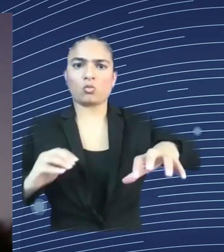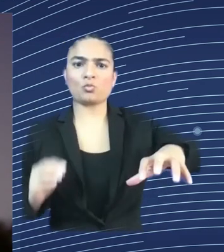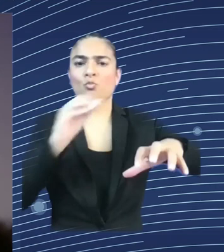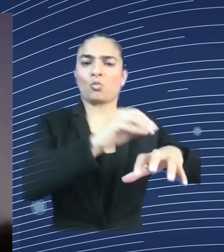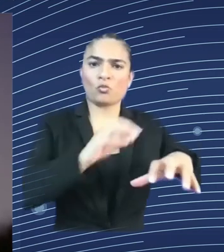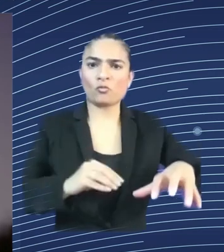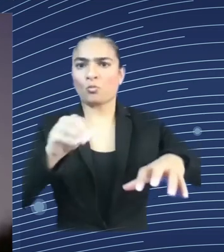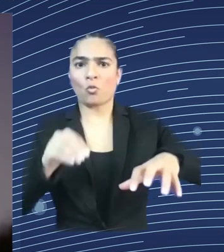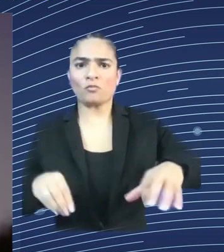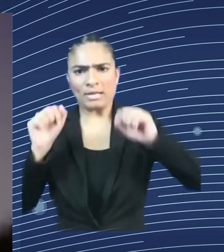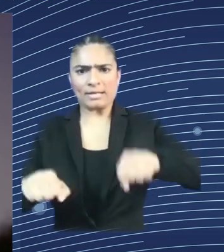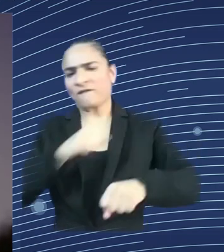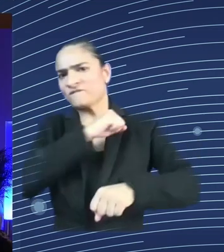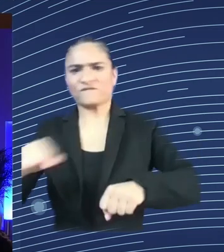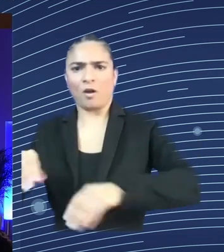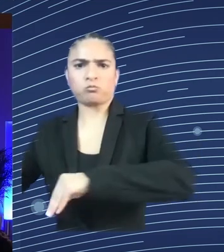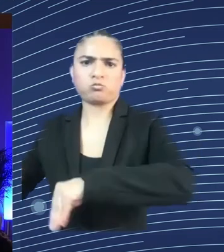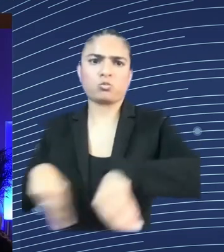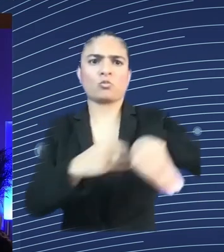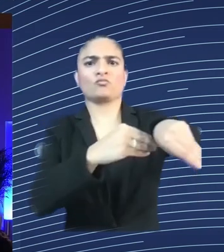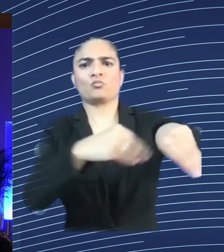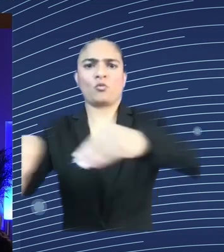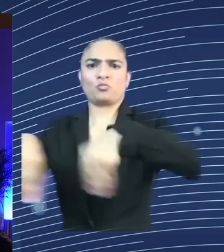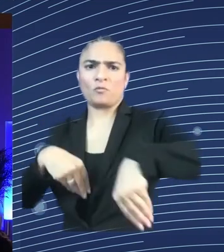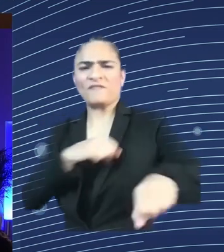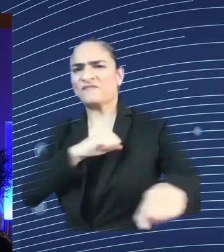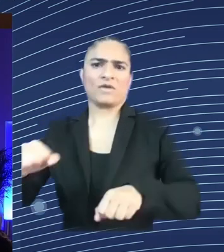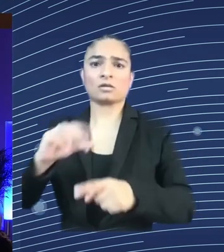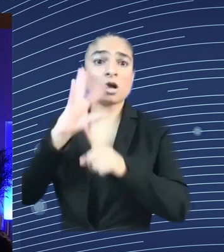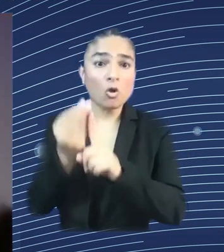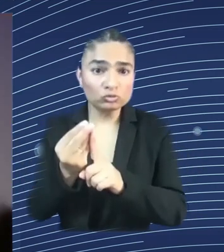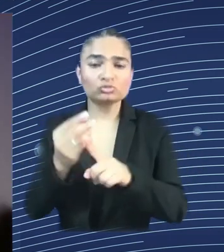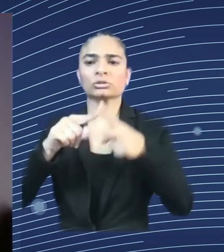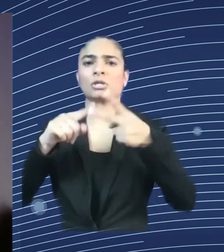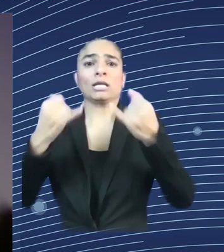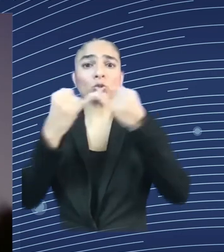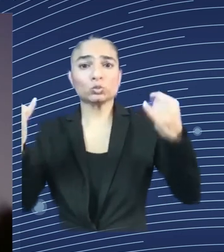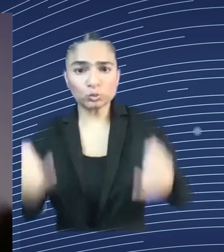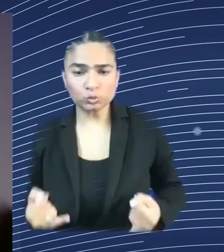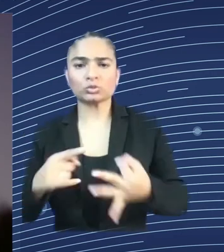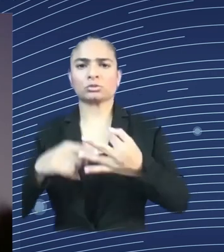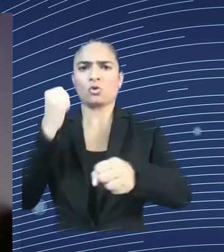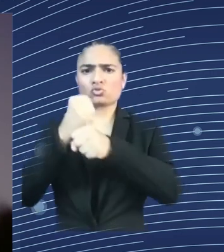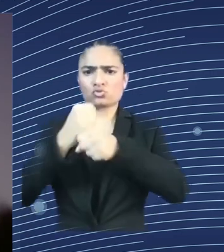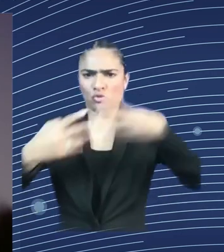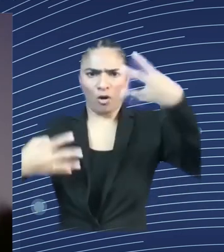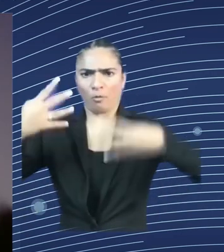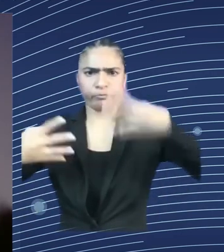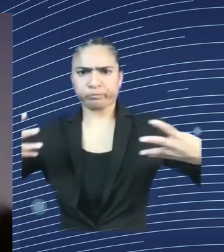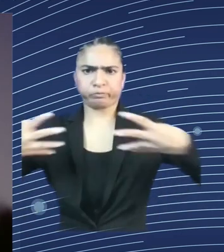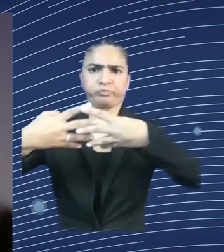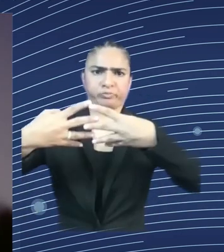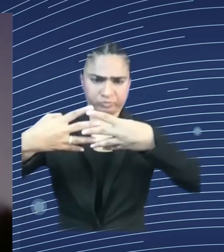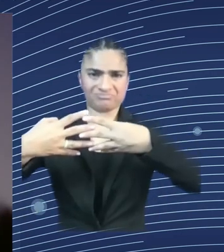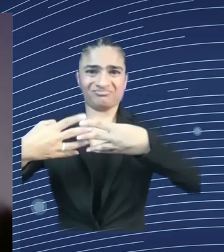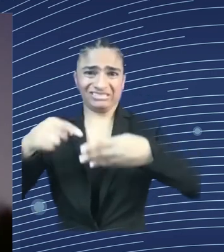matching. Mm-hmm. Job matching would be another tool. And I think it has a lot of potentials